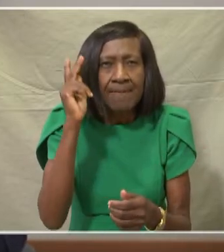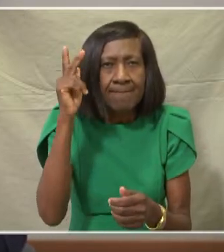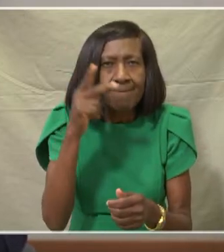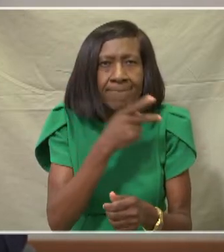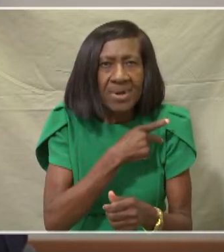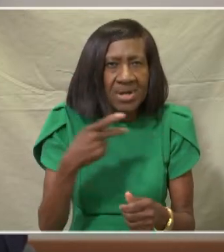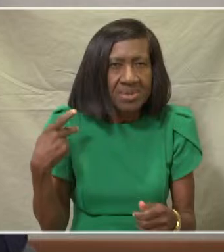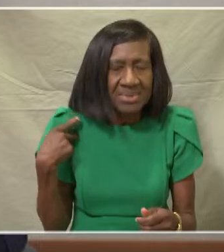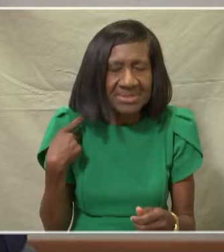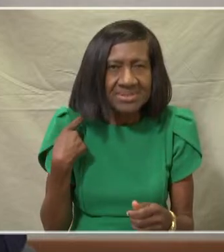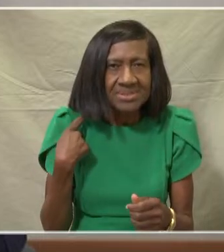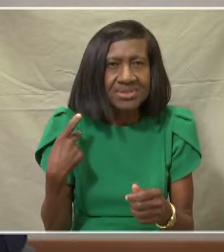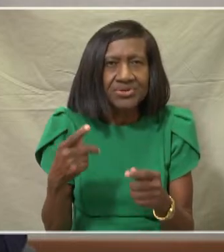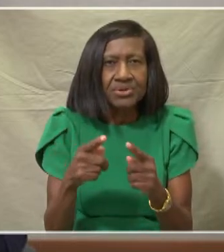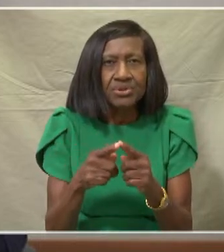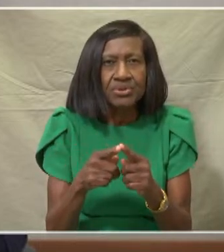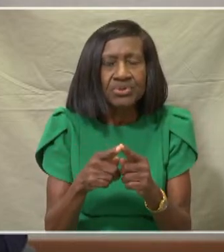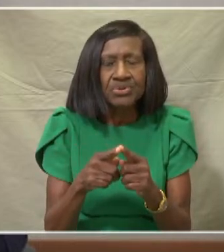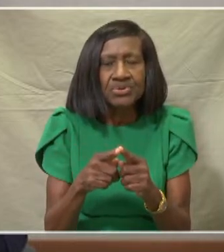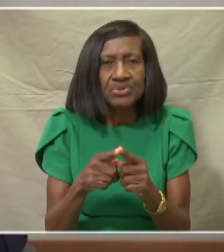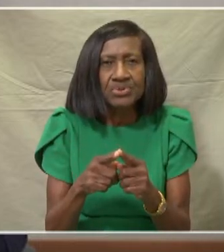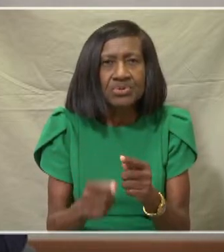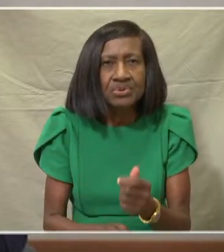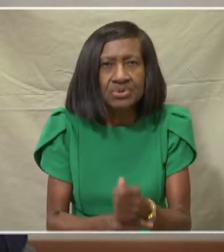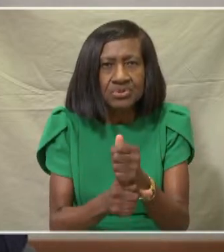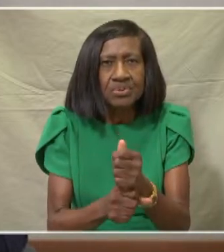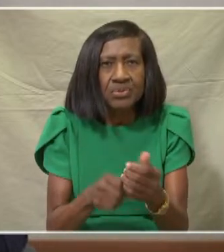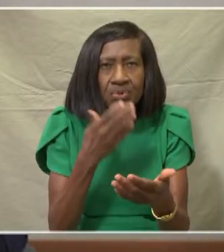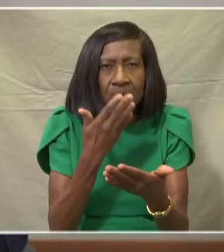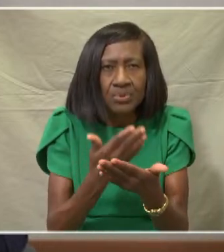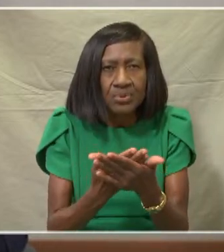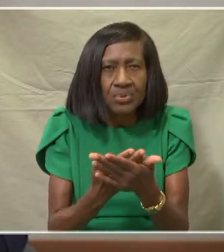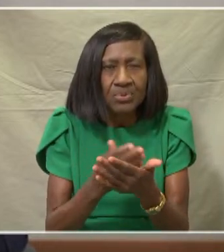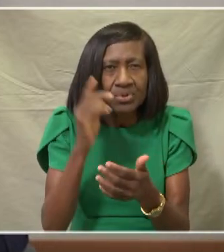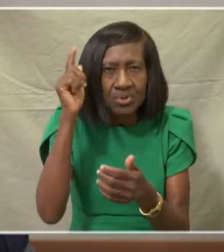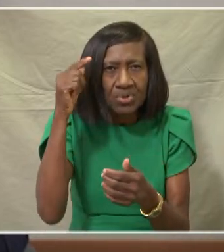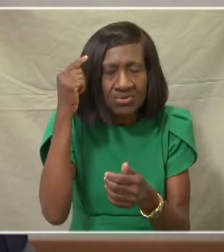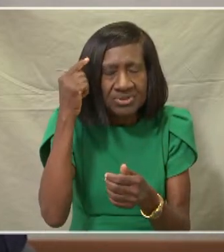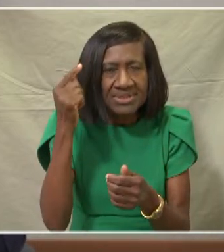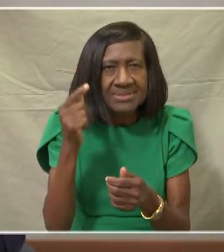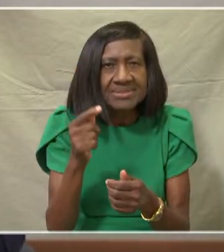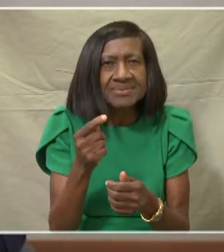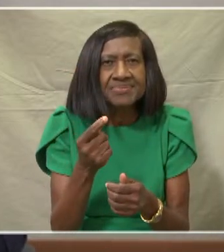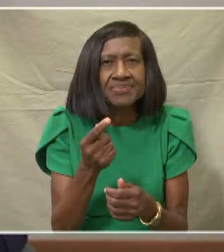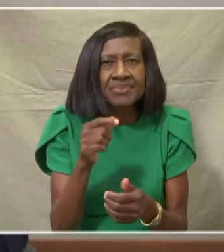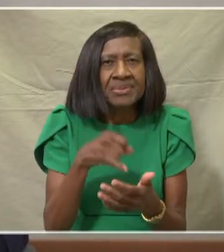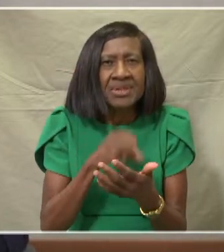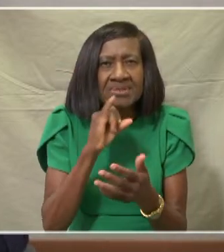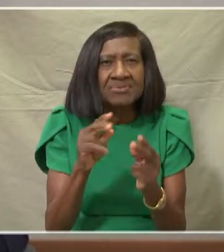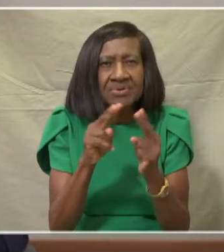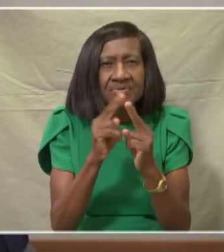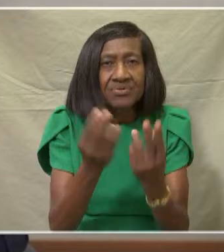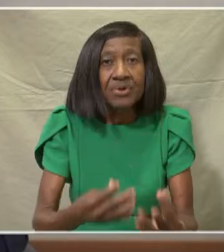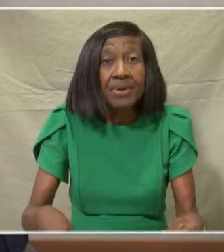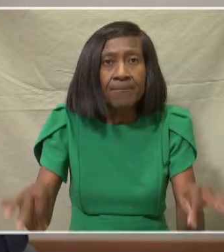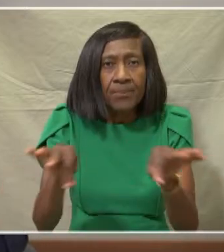promote parliamentary democracy and good governance. And election observation missions are an important part of